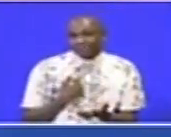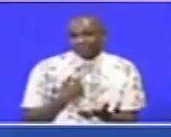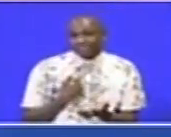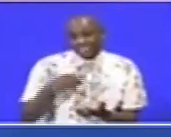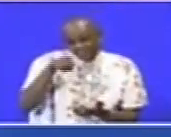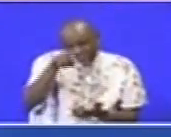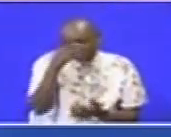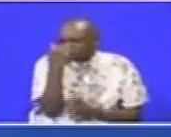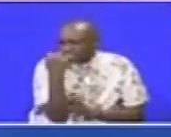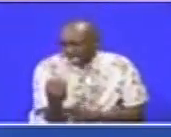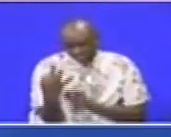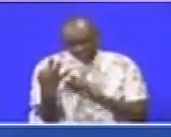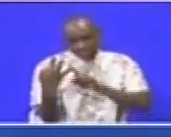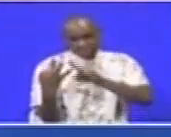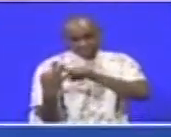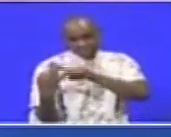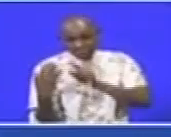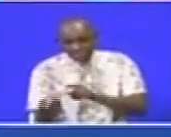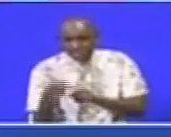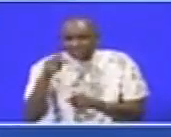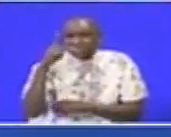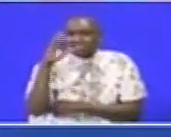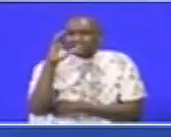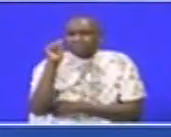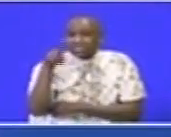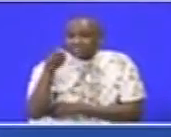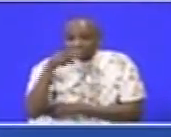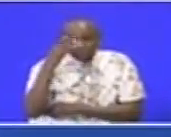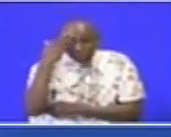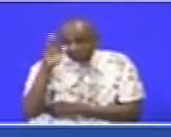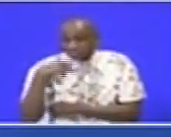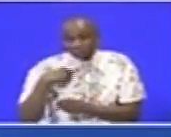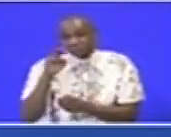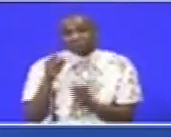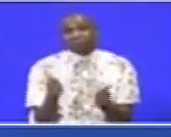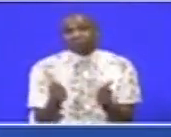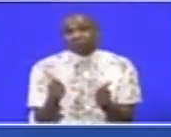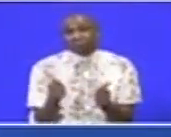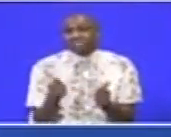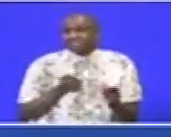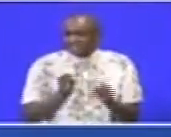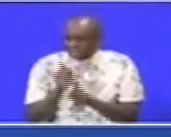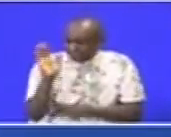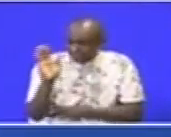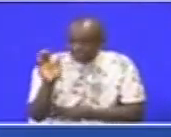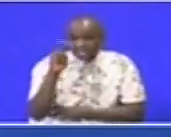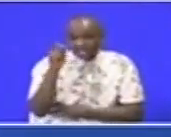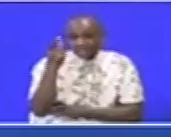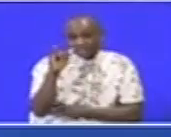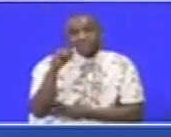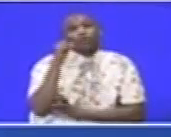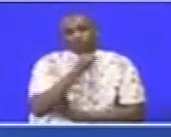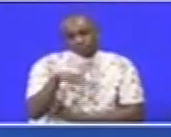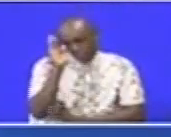Dalmas is the youngest of the three. For him, KCP is something unknown yet longed for still. Their sister, Nancy Mulesha, is the